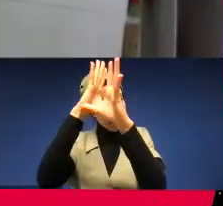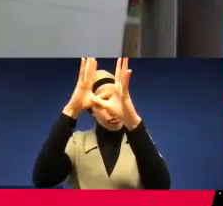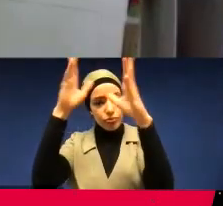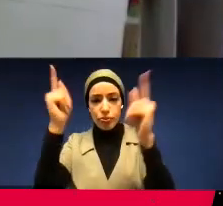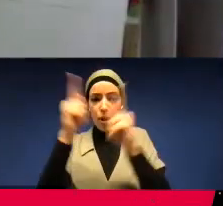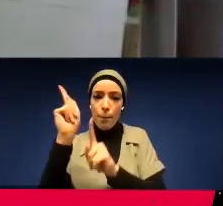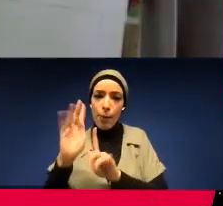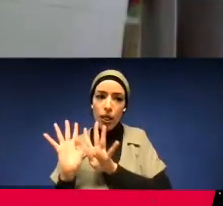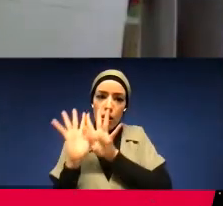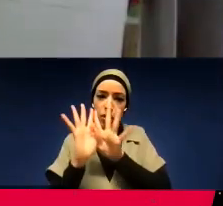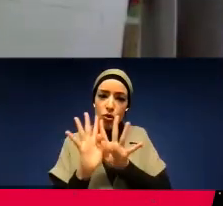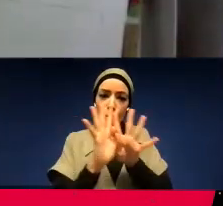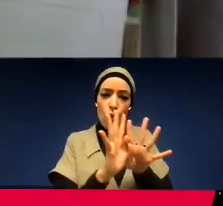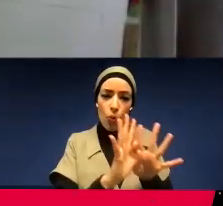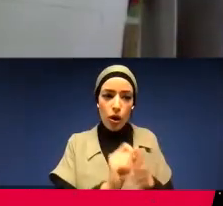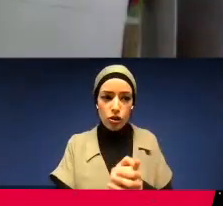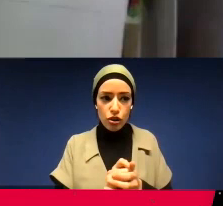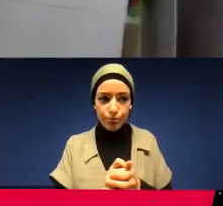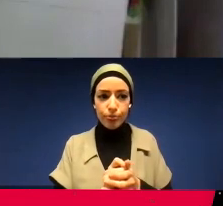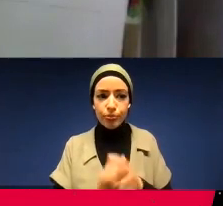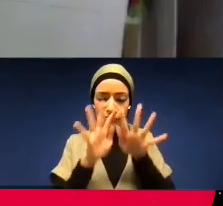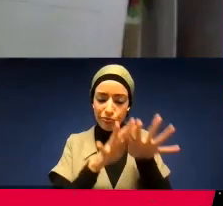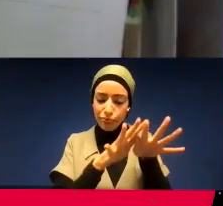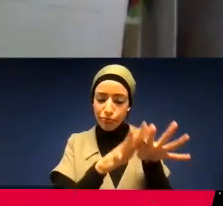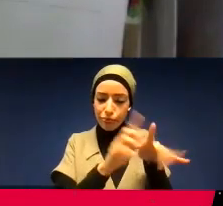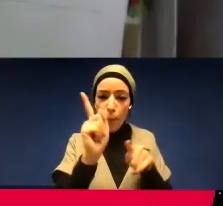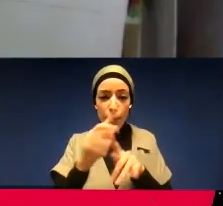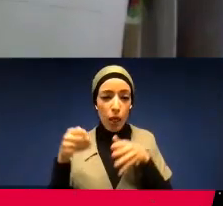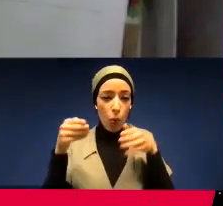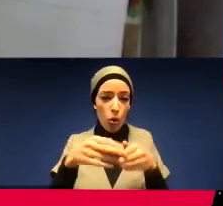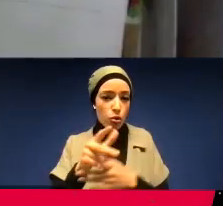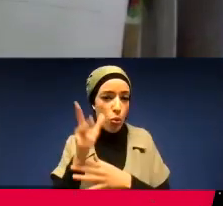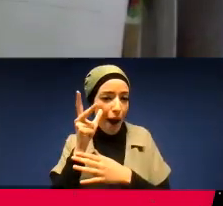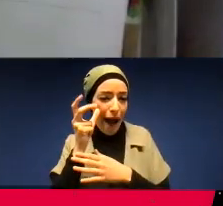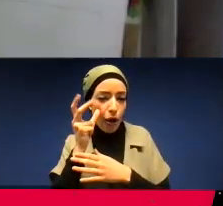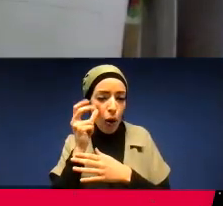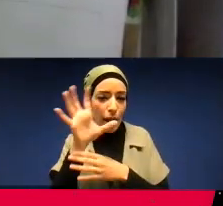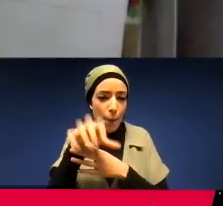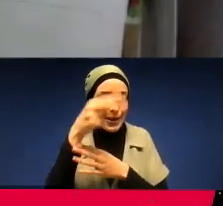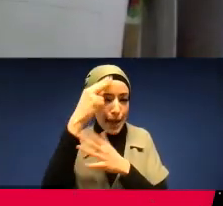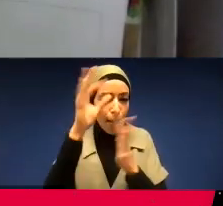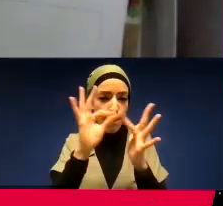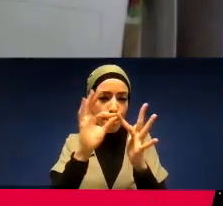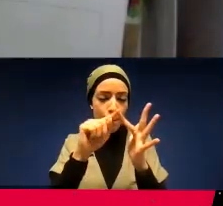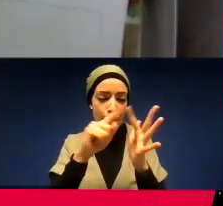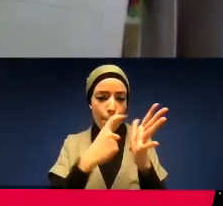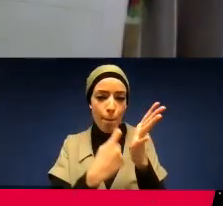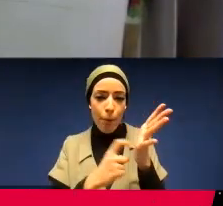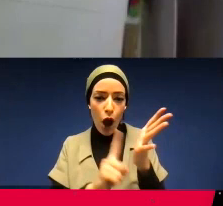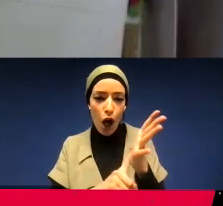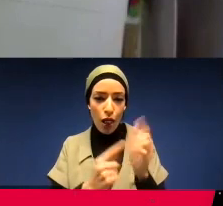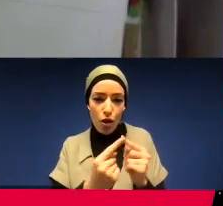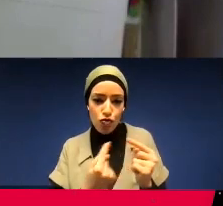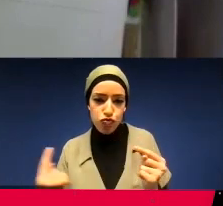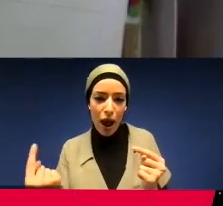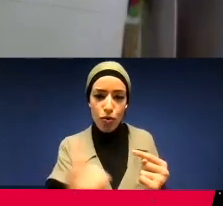from a graveyard, they walk to the iconic place, which is the roundabout. The government thought that by